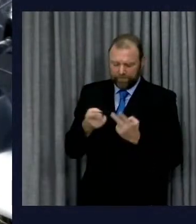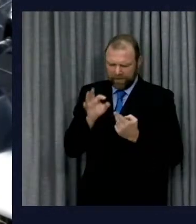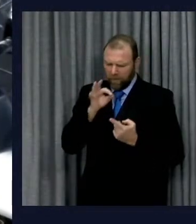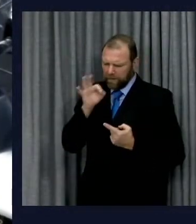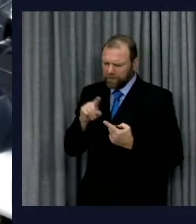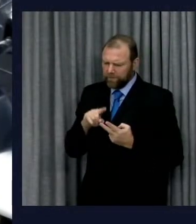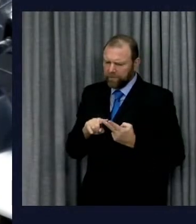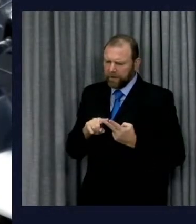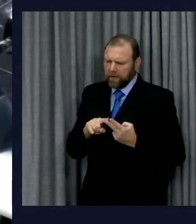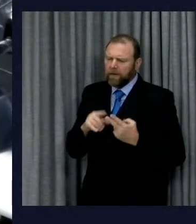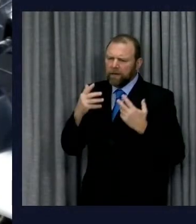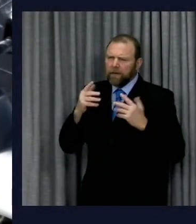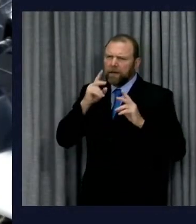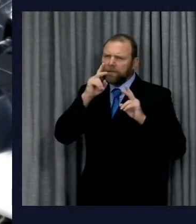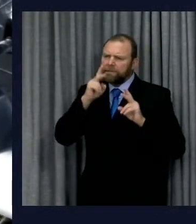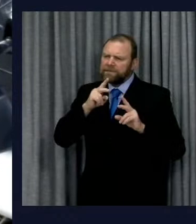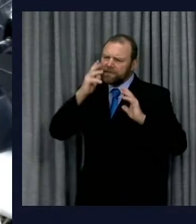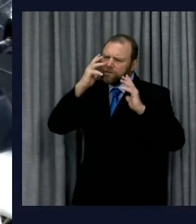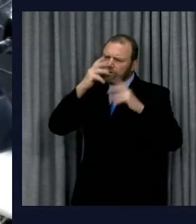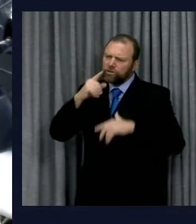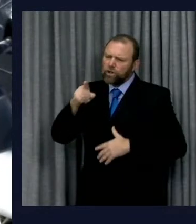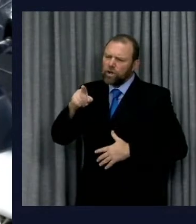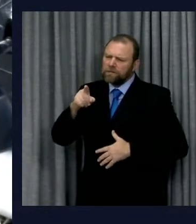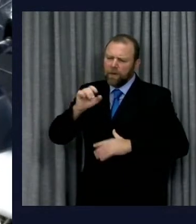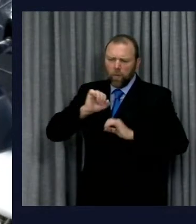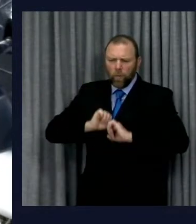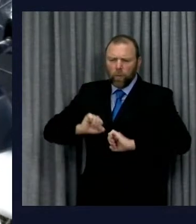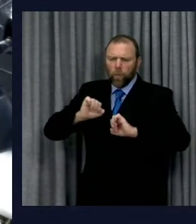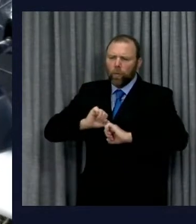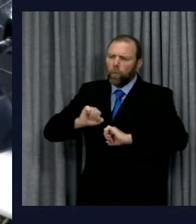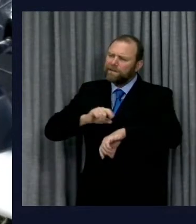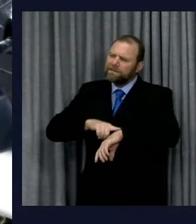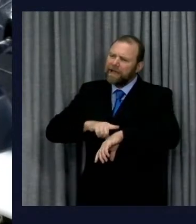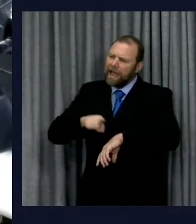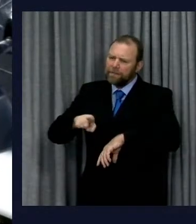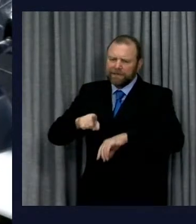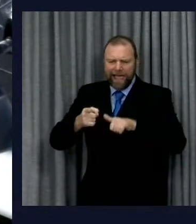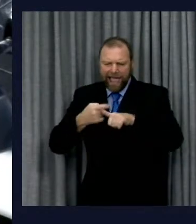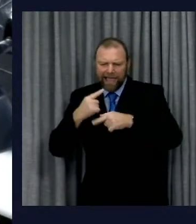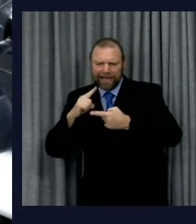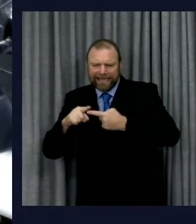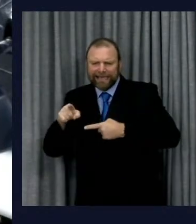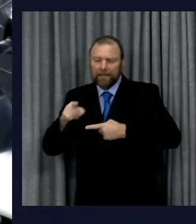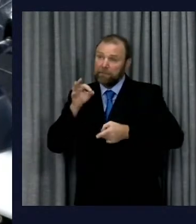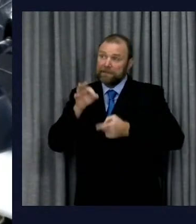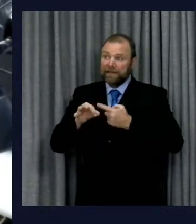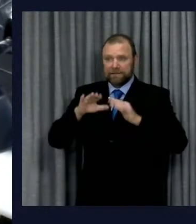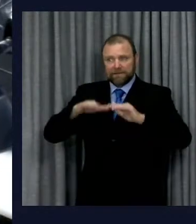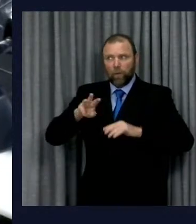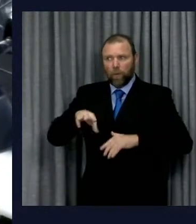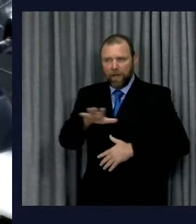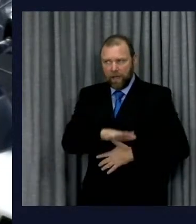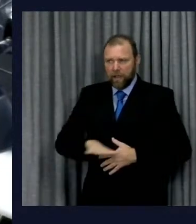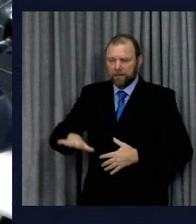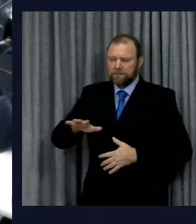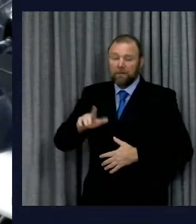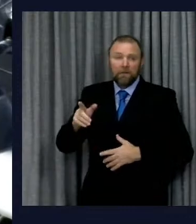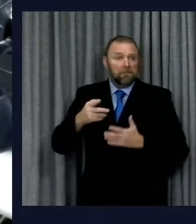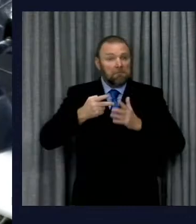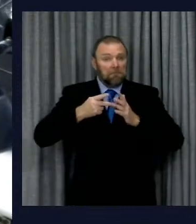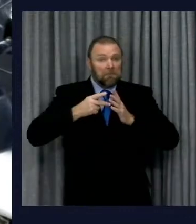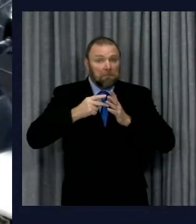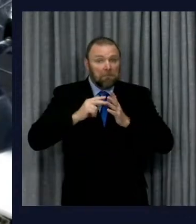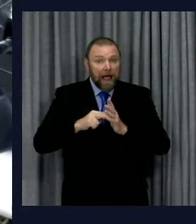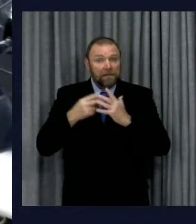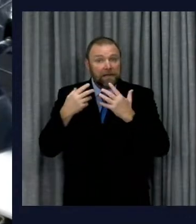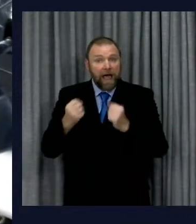seen some concerns over the past few weeks about waiting times in A&E, especially in South Wales. Are there any plans in place to